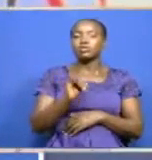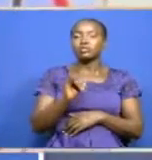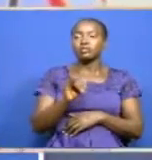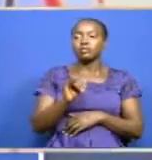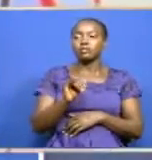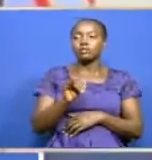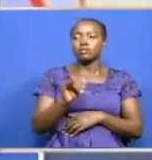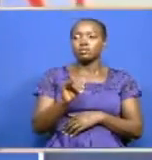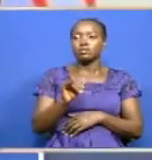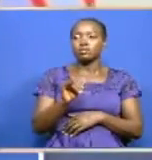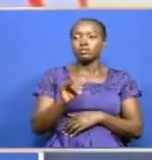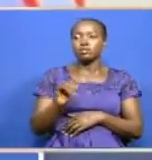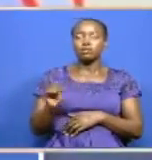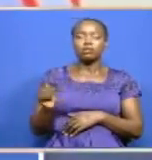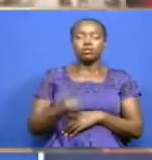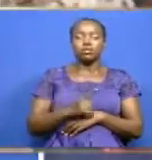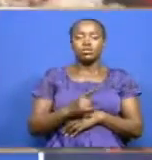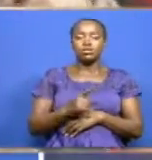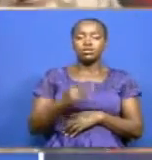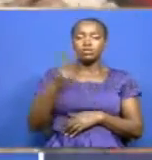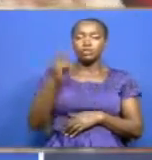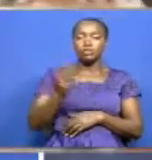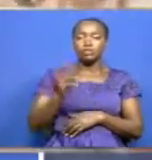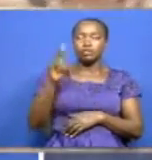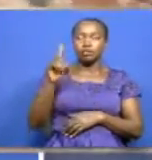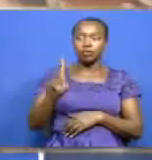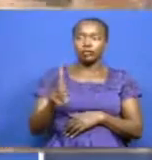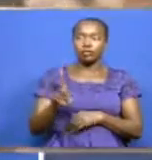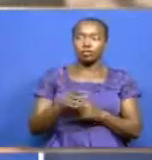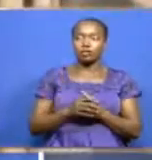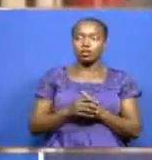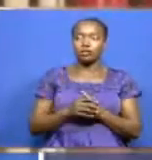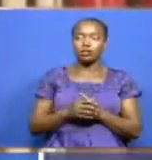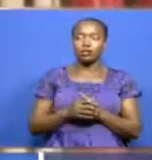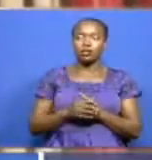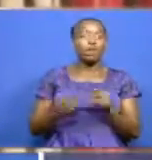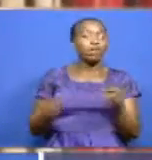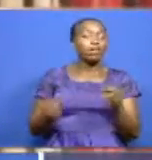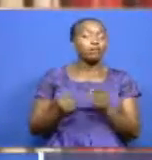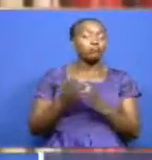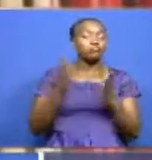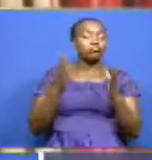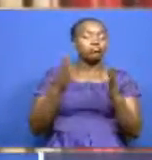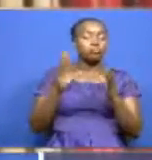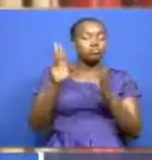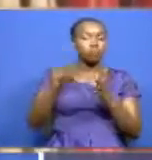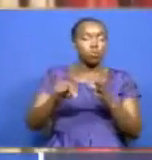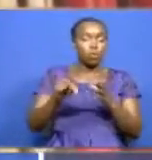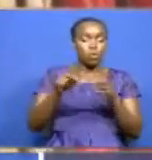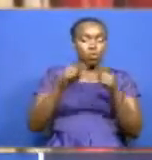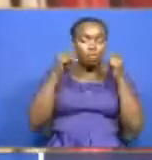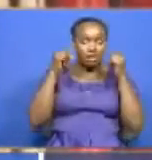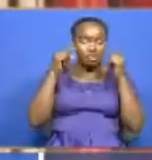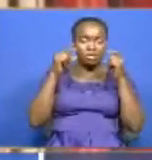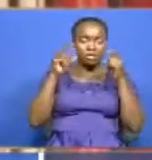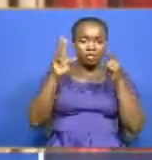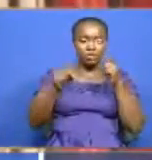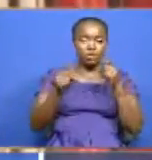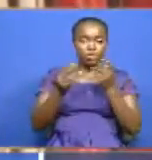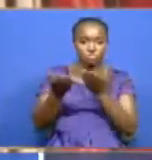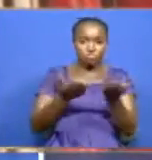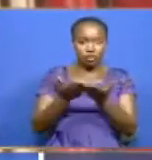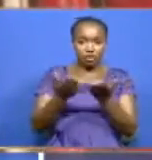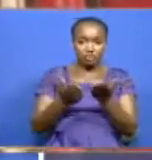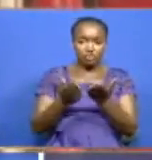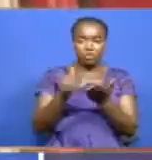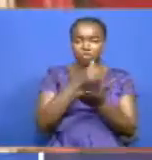of 2021. The president further launched the No Mask, No Service campaign, urging the private sector